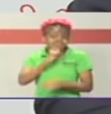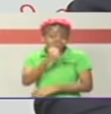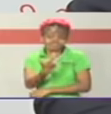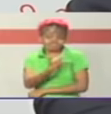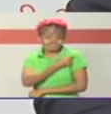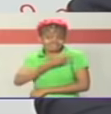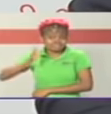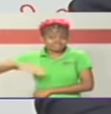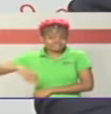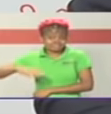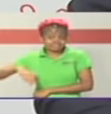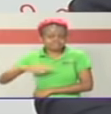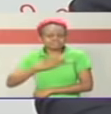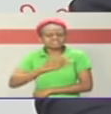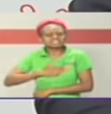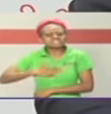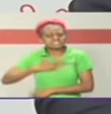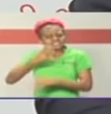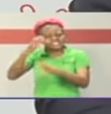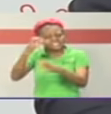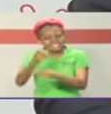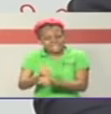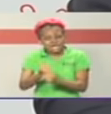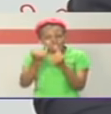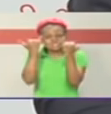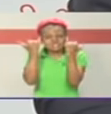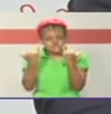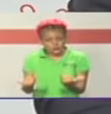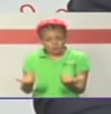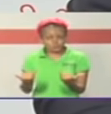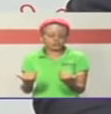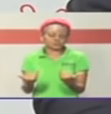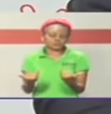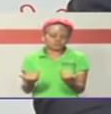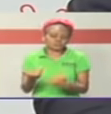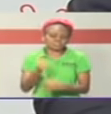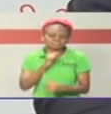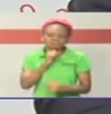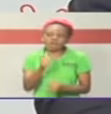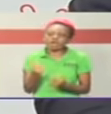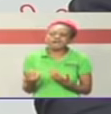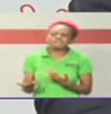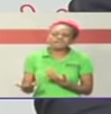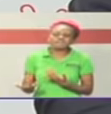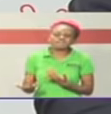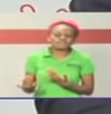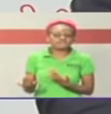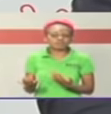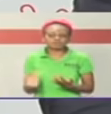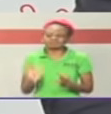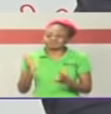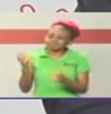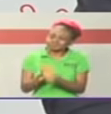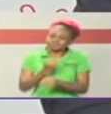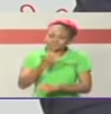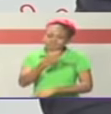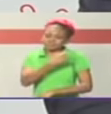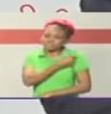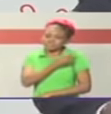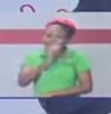yet, please get yours now. Don't hesitate, vaccinate. Goodbye for now.